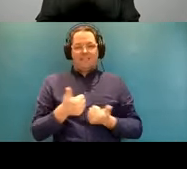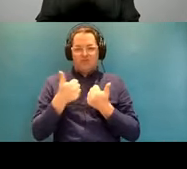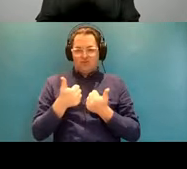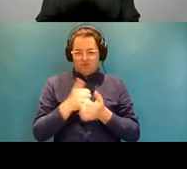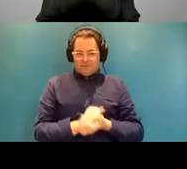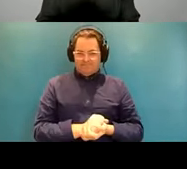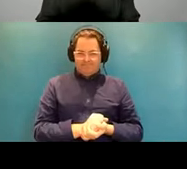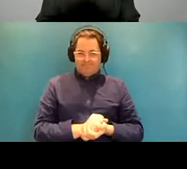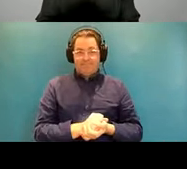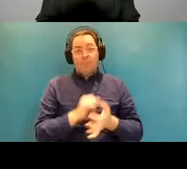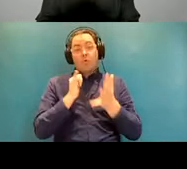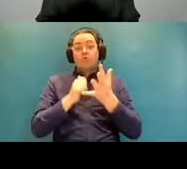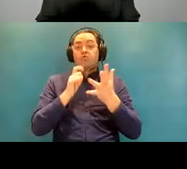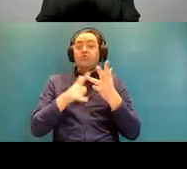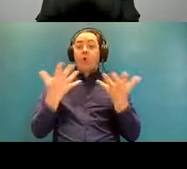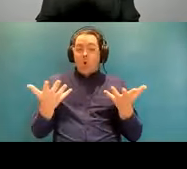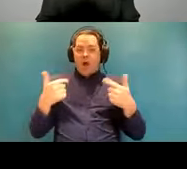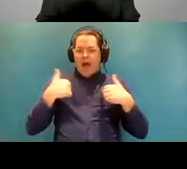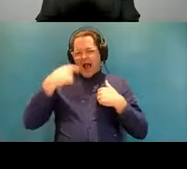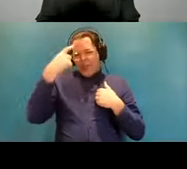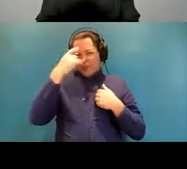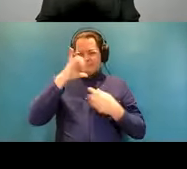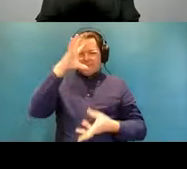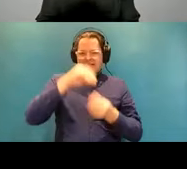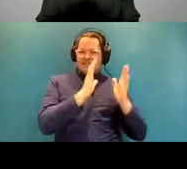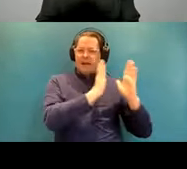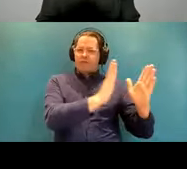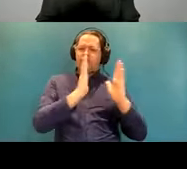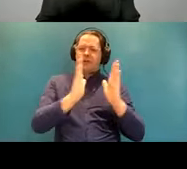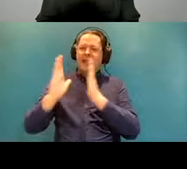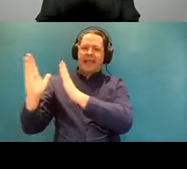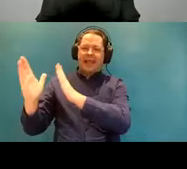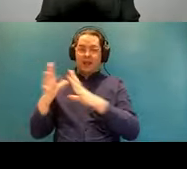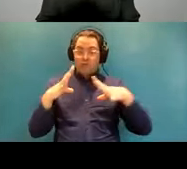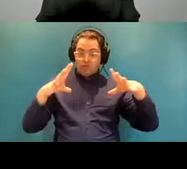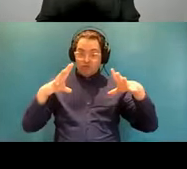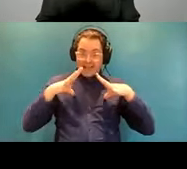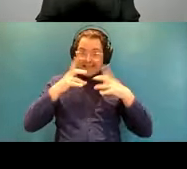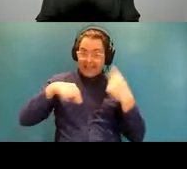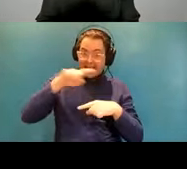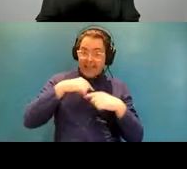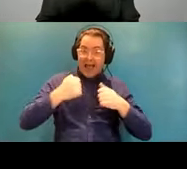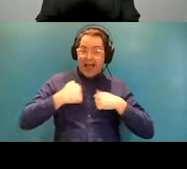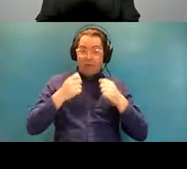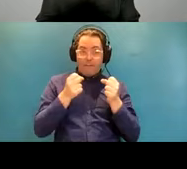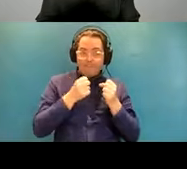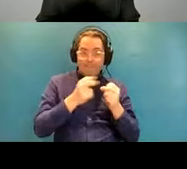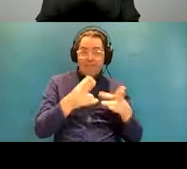So I just thought we might kind of sum up in the sense of being ready in terms of our approaches and our methods.